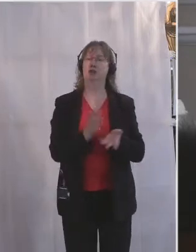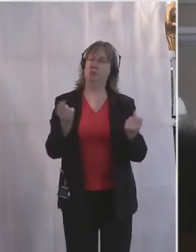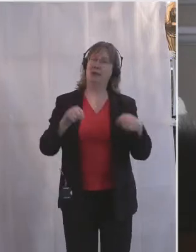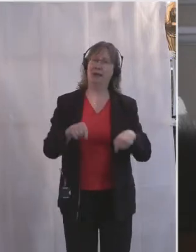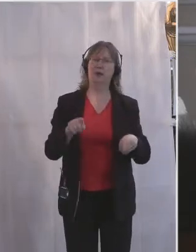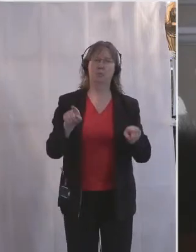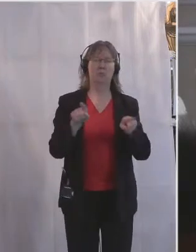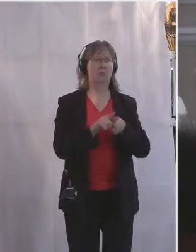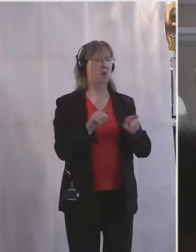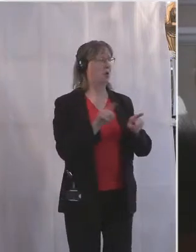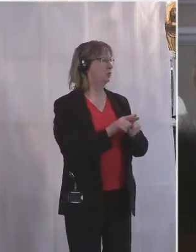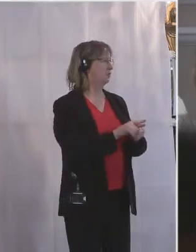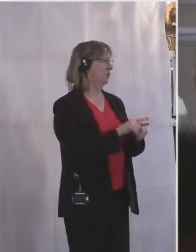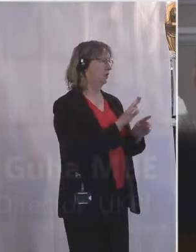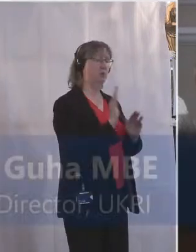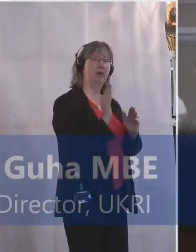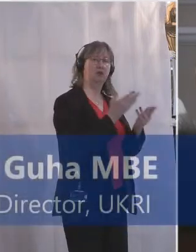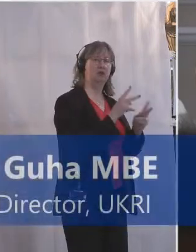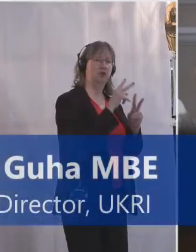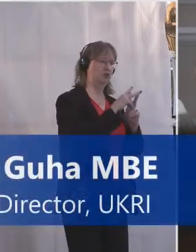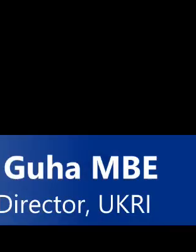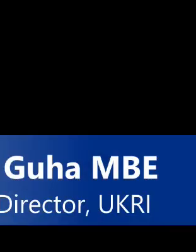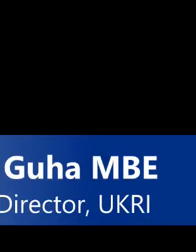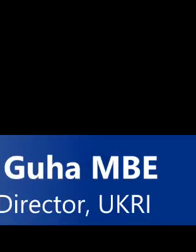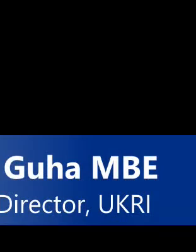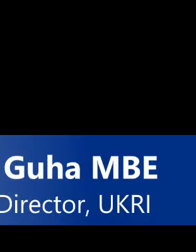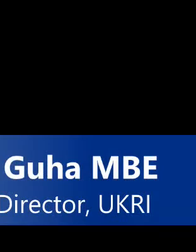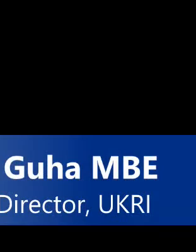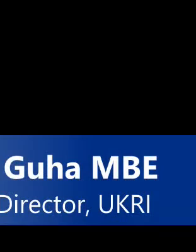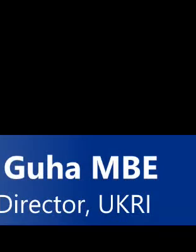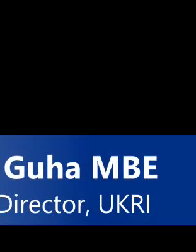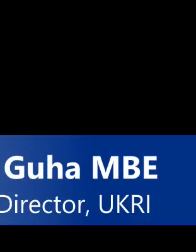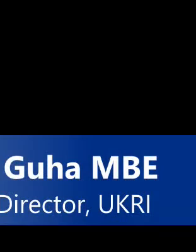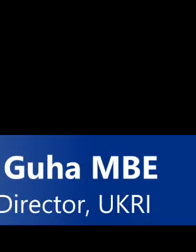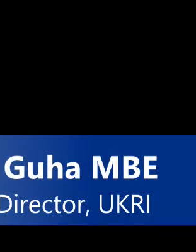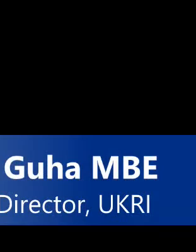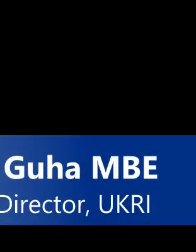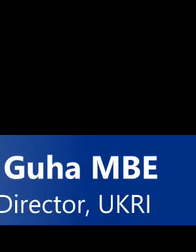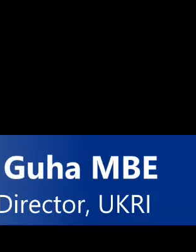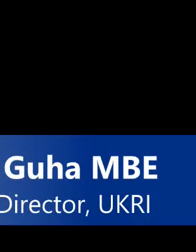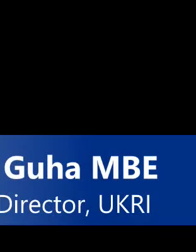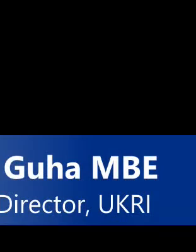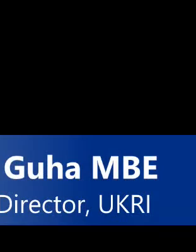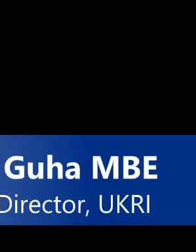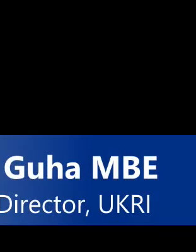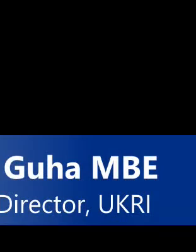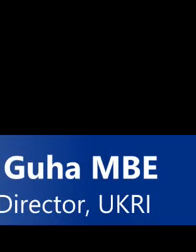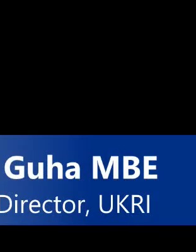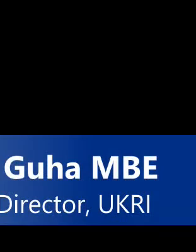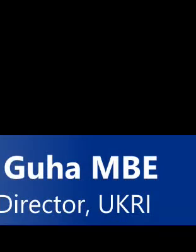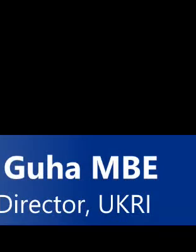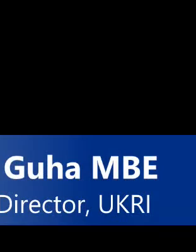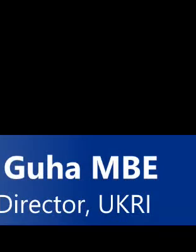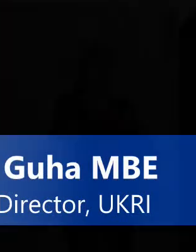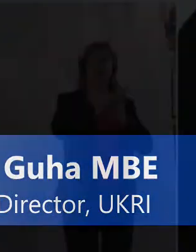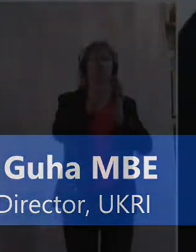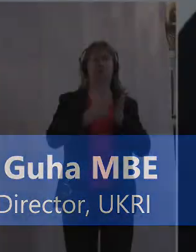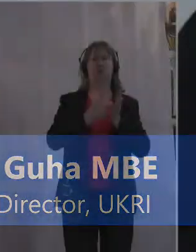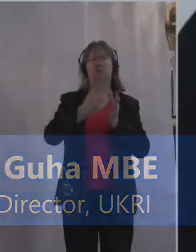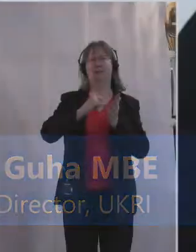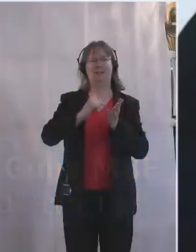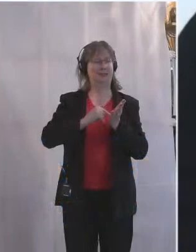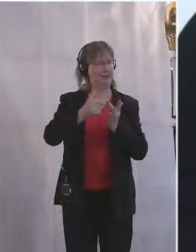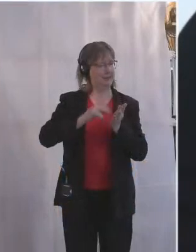two amazing Women in Innovation alumni. So I have with me here Christine